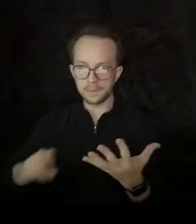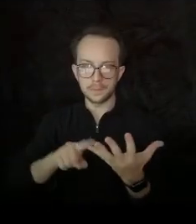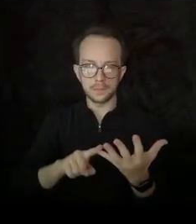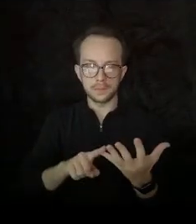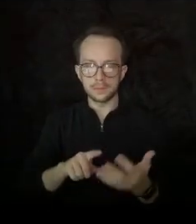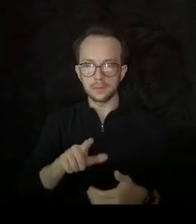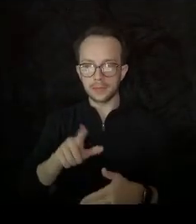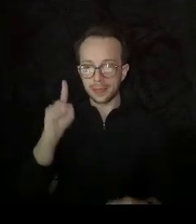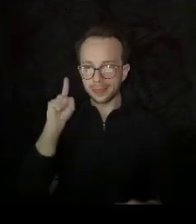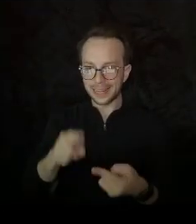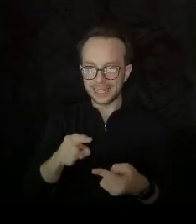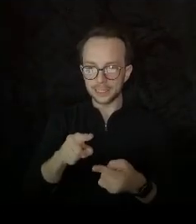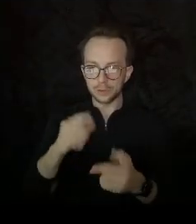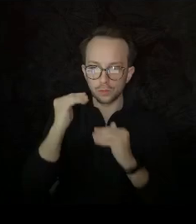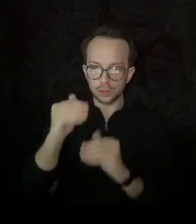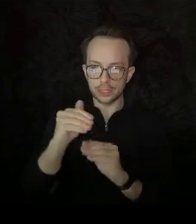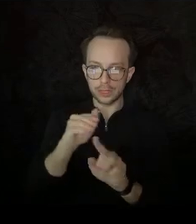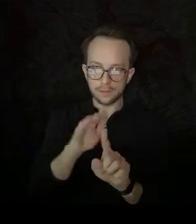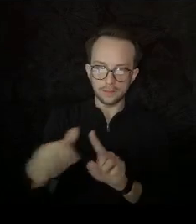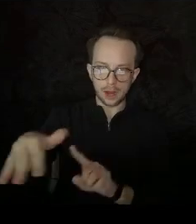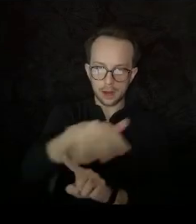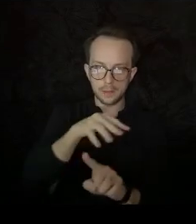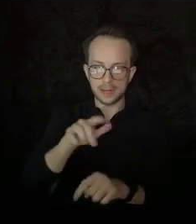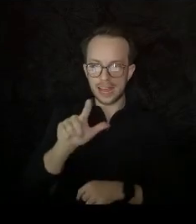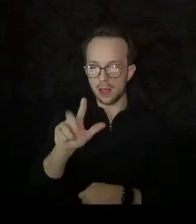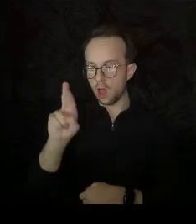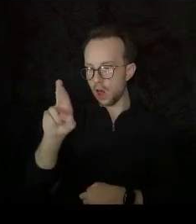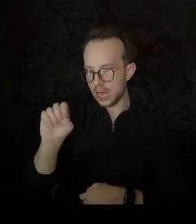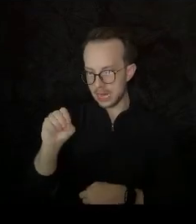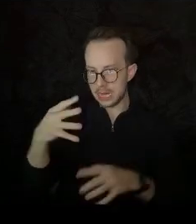restrictive environment, or LRE,